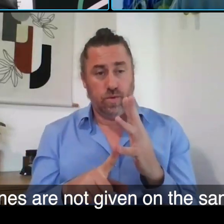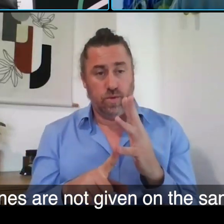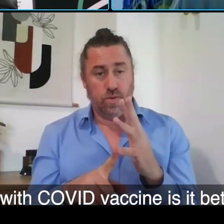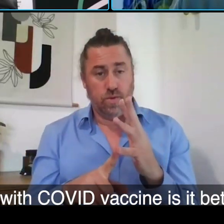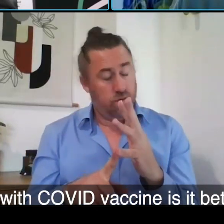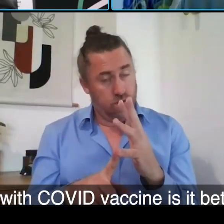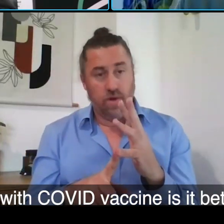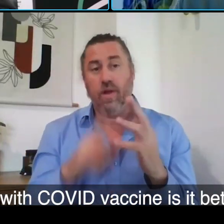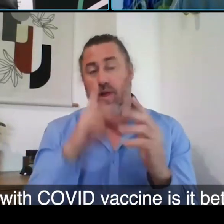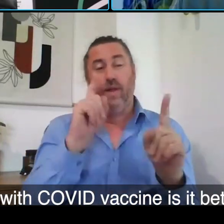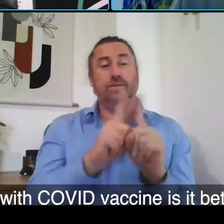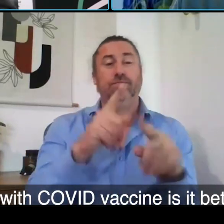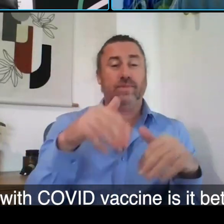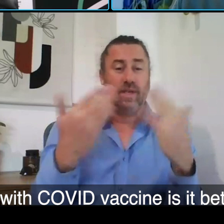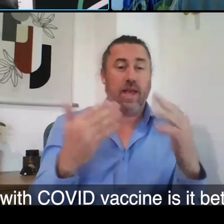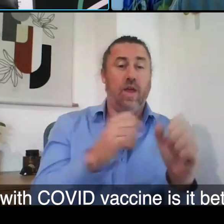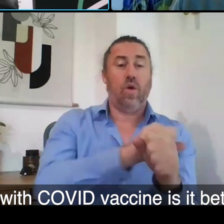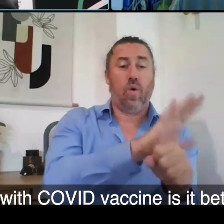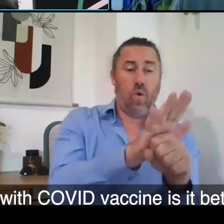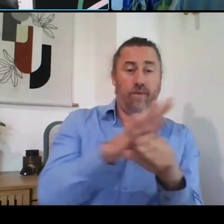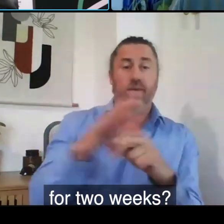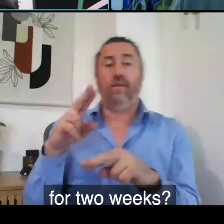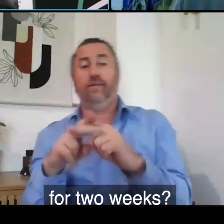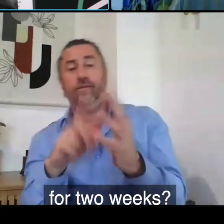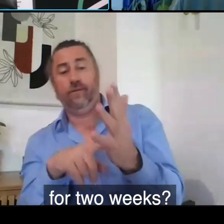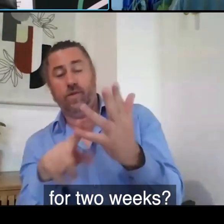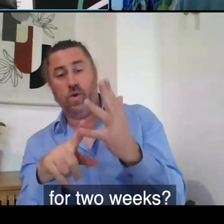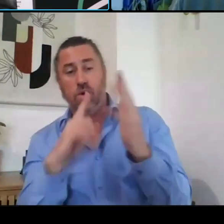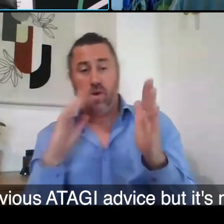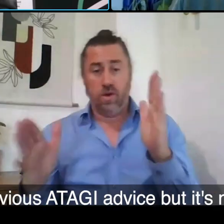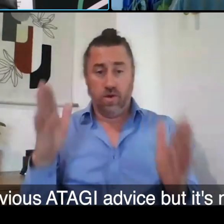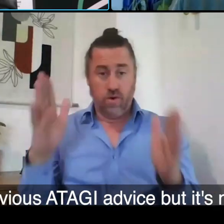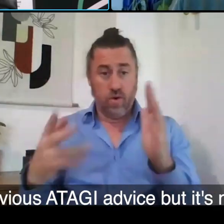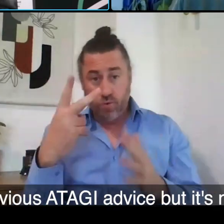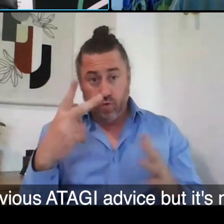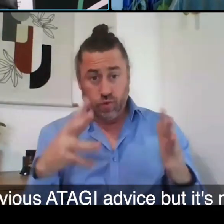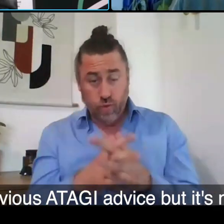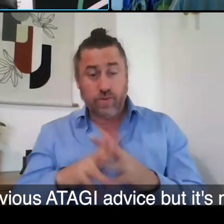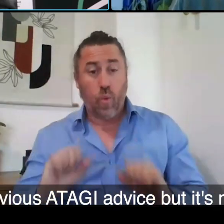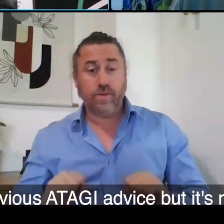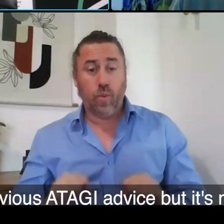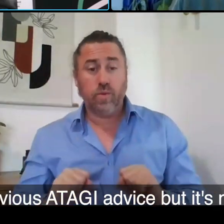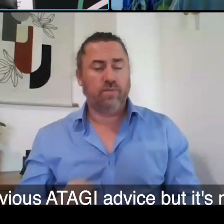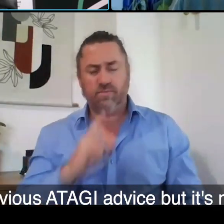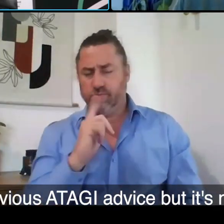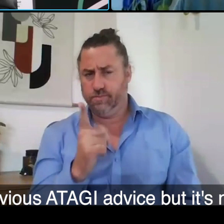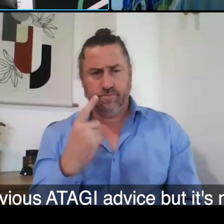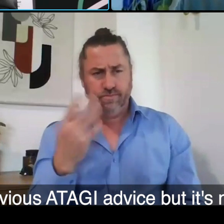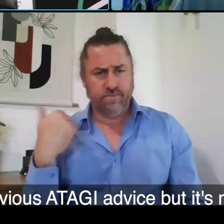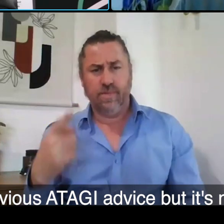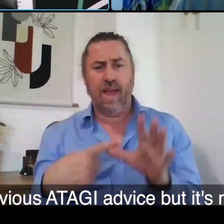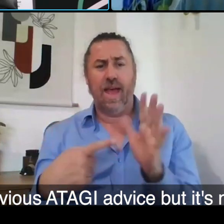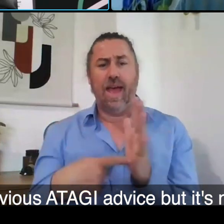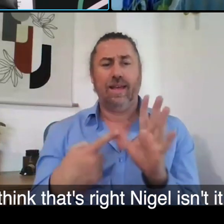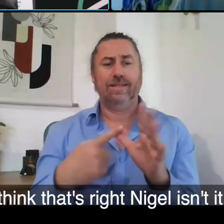or same time or same day with COVID vaccine, is it better to wait for 2 weeks? That was a previous ATAGI advice, but